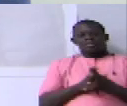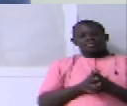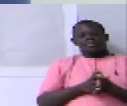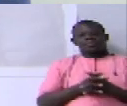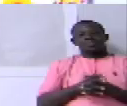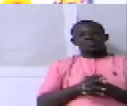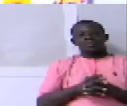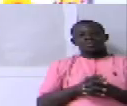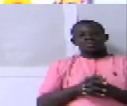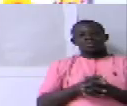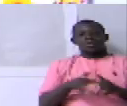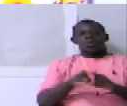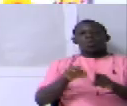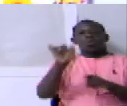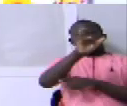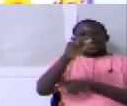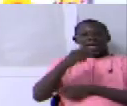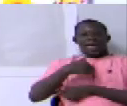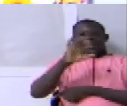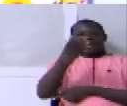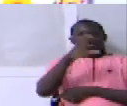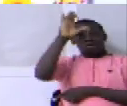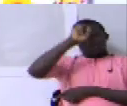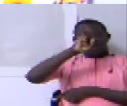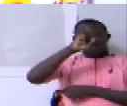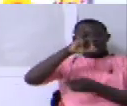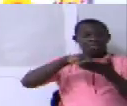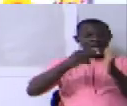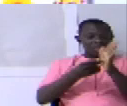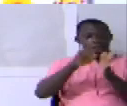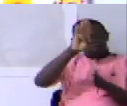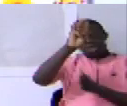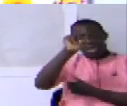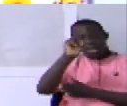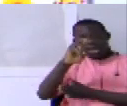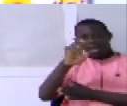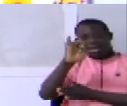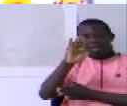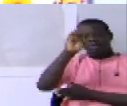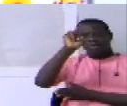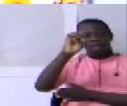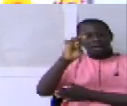So which I can understand, berry is caused by food or?